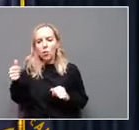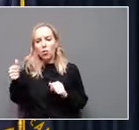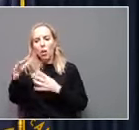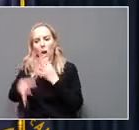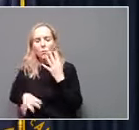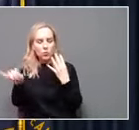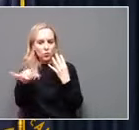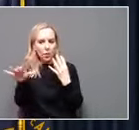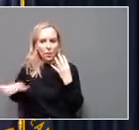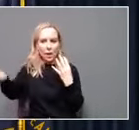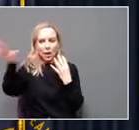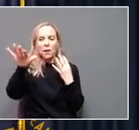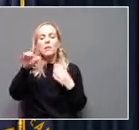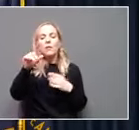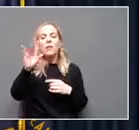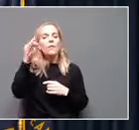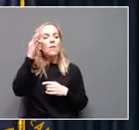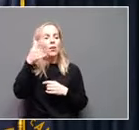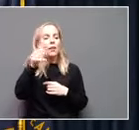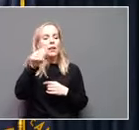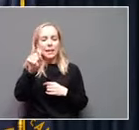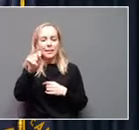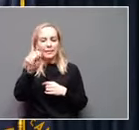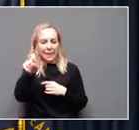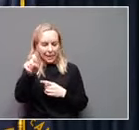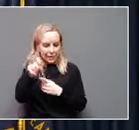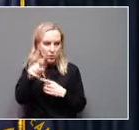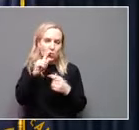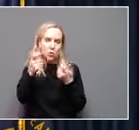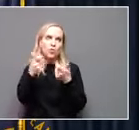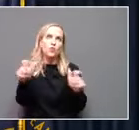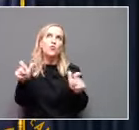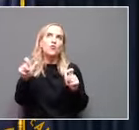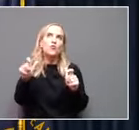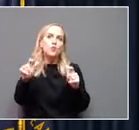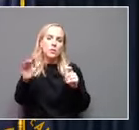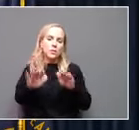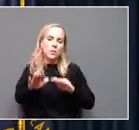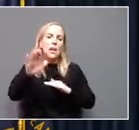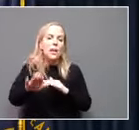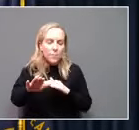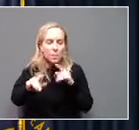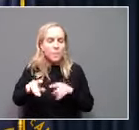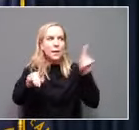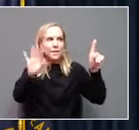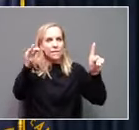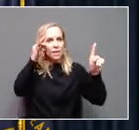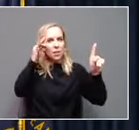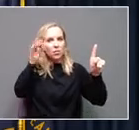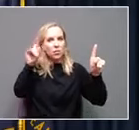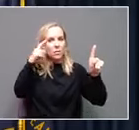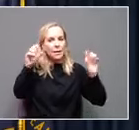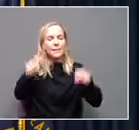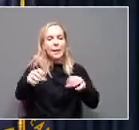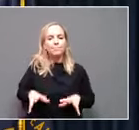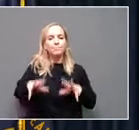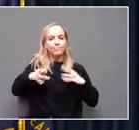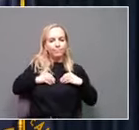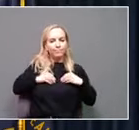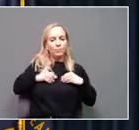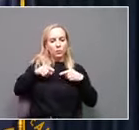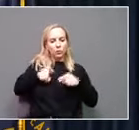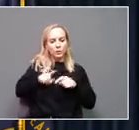The federal gas tax would be a huge step that, again, the federal government could absorb for a specific period of time. We're asking